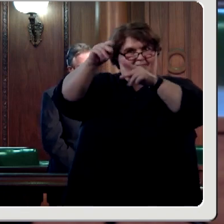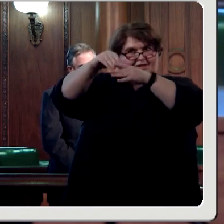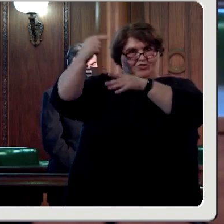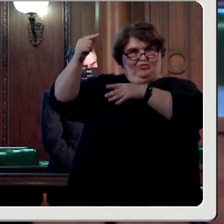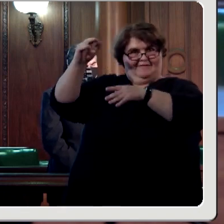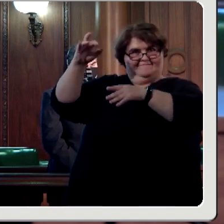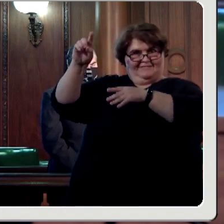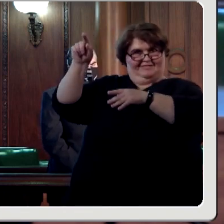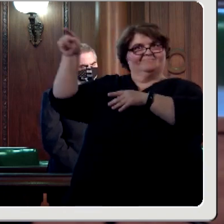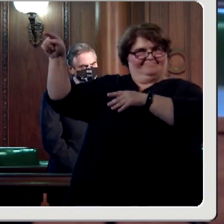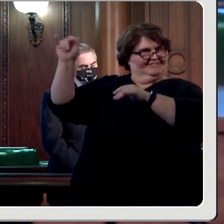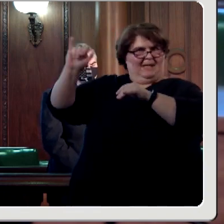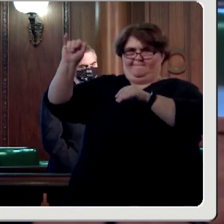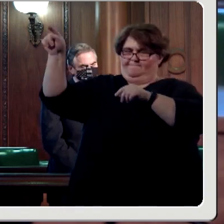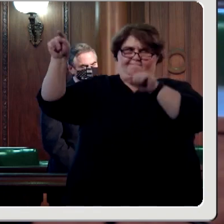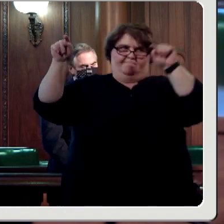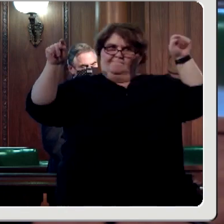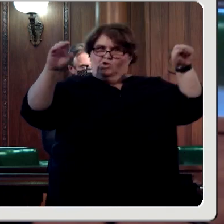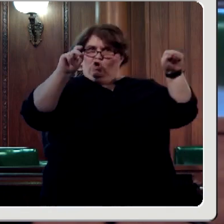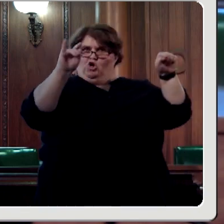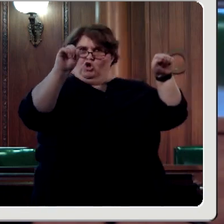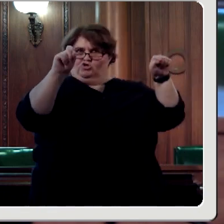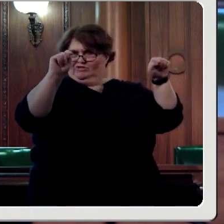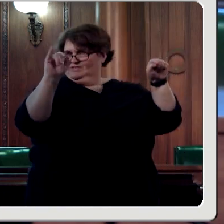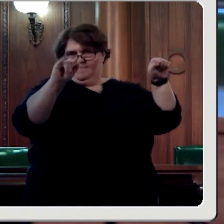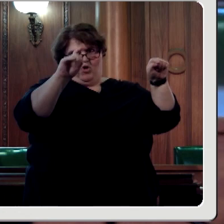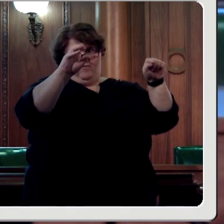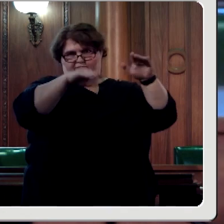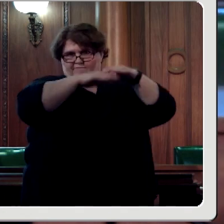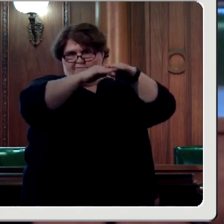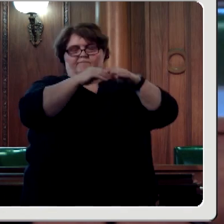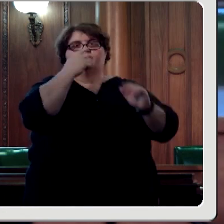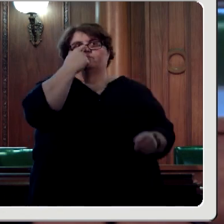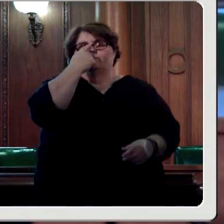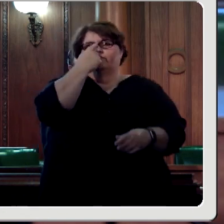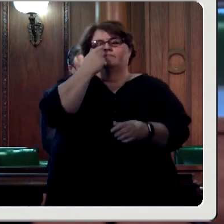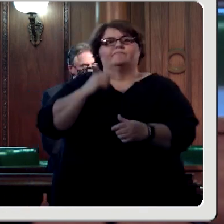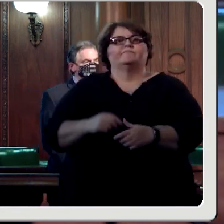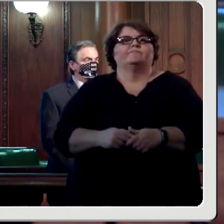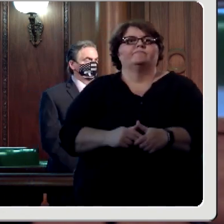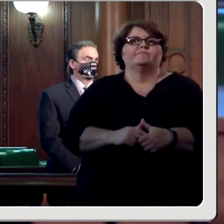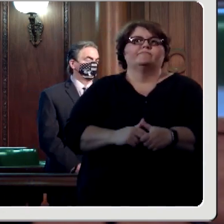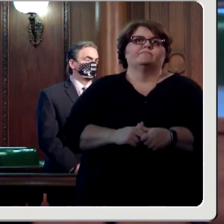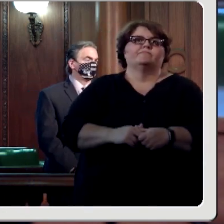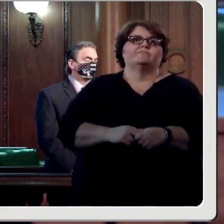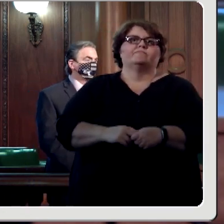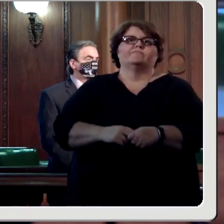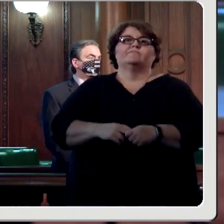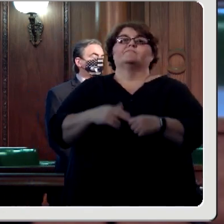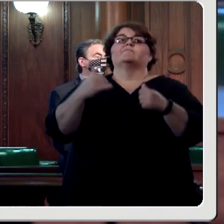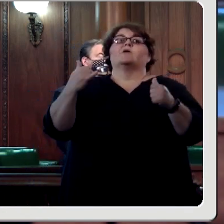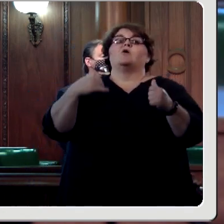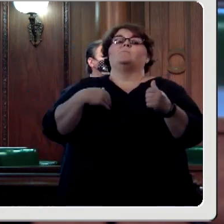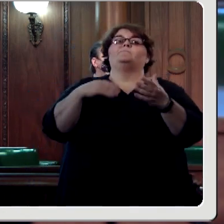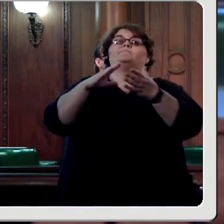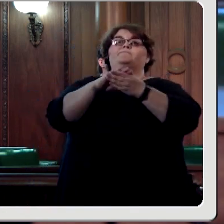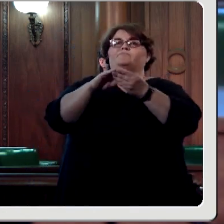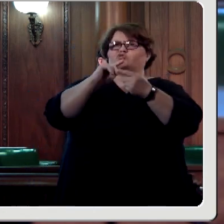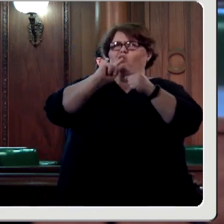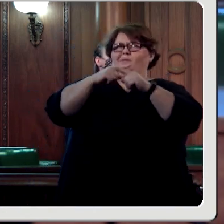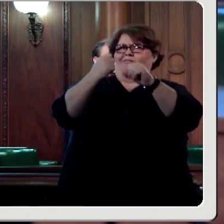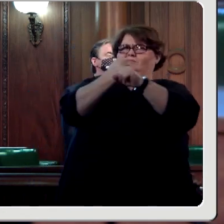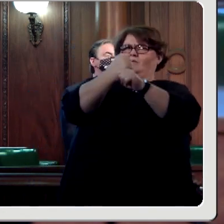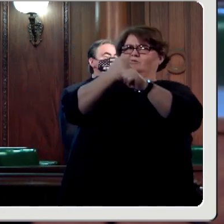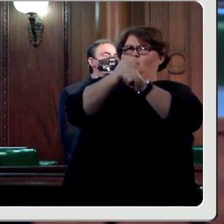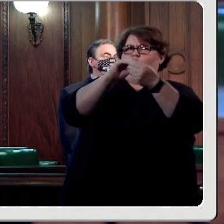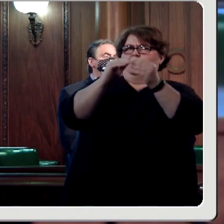seeing in Bay State community, Springfield community, and the wider region that we serve